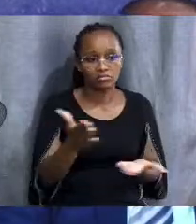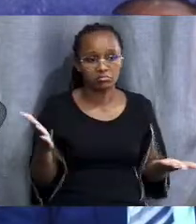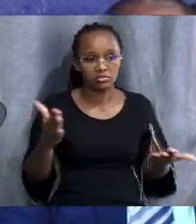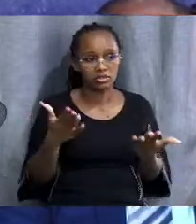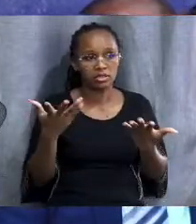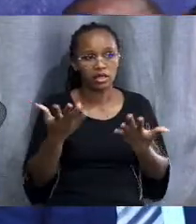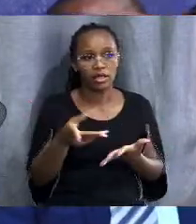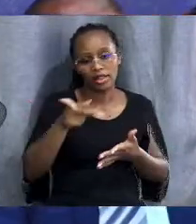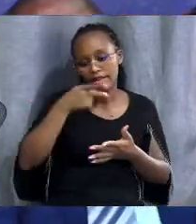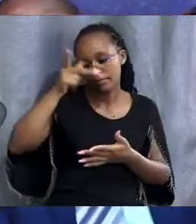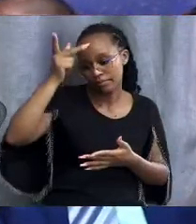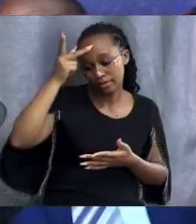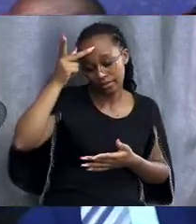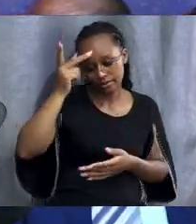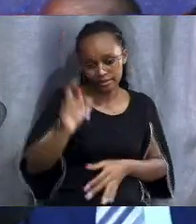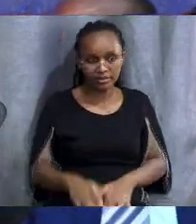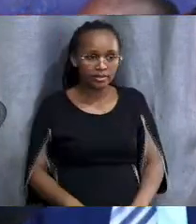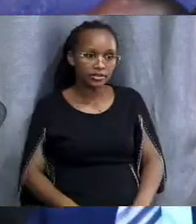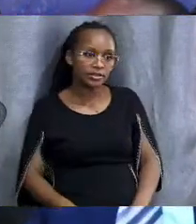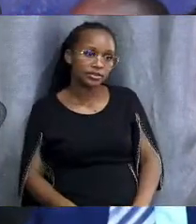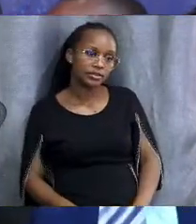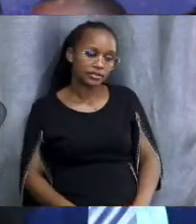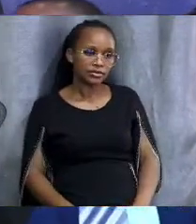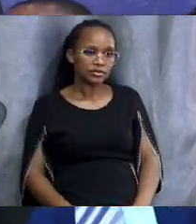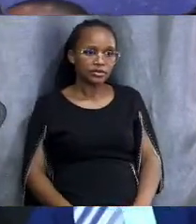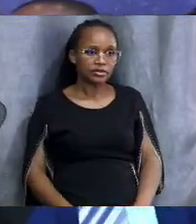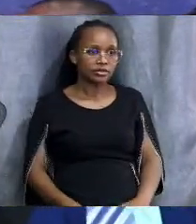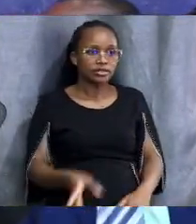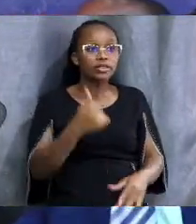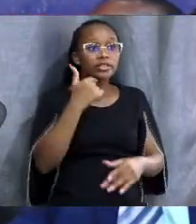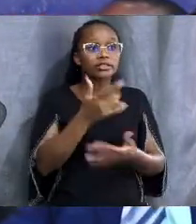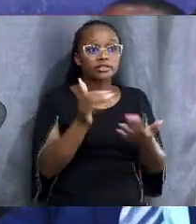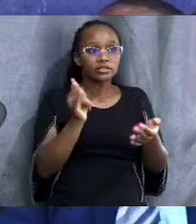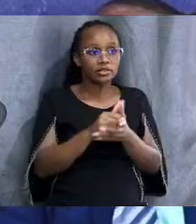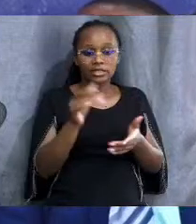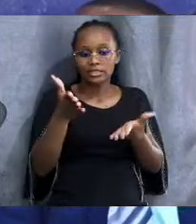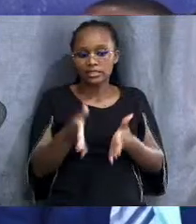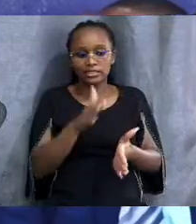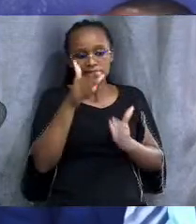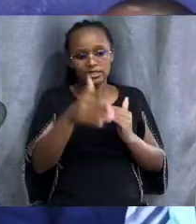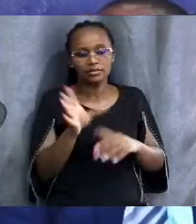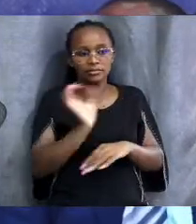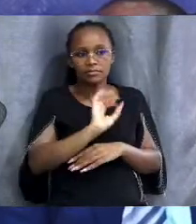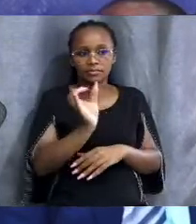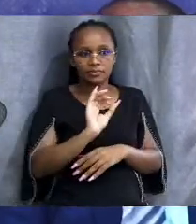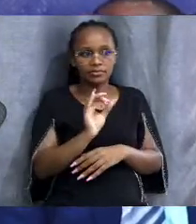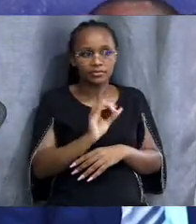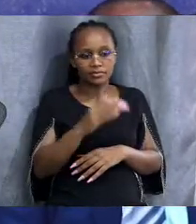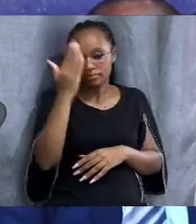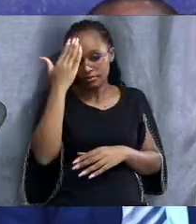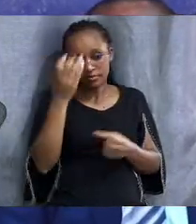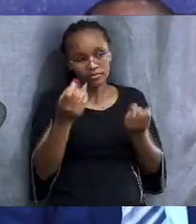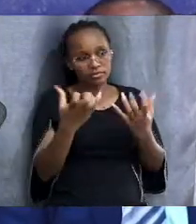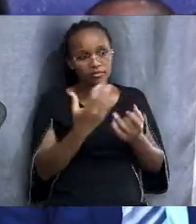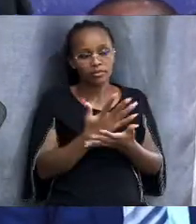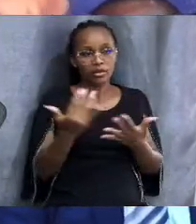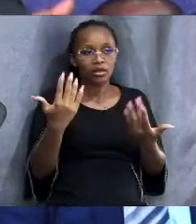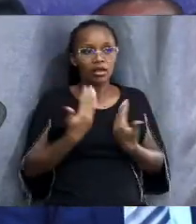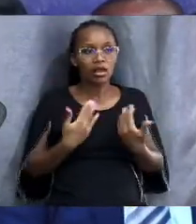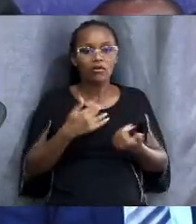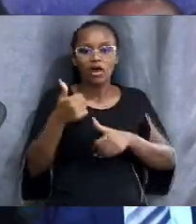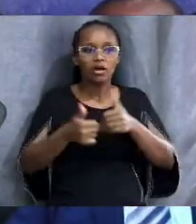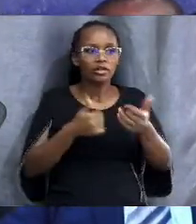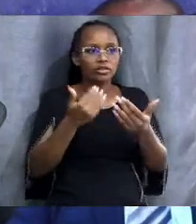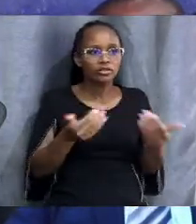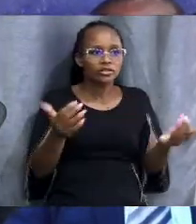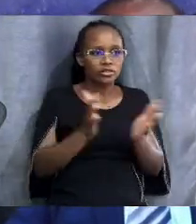especially the parents who've been left by these children, is to tell you this is not the end. I know quite a number of you have other